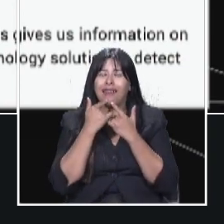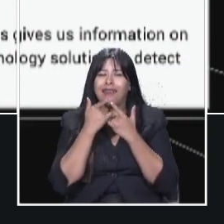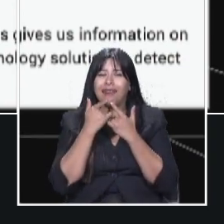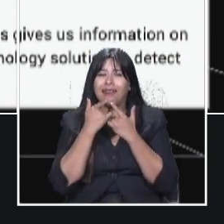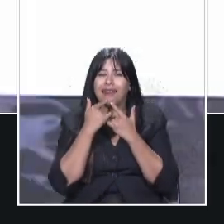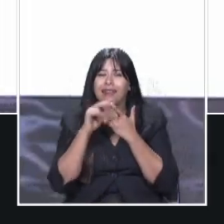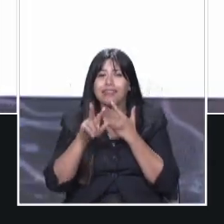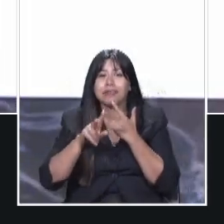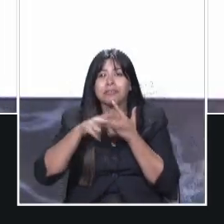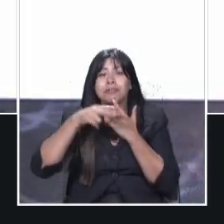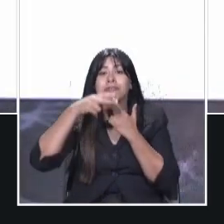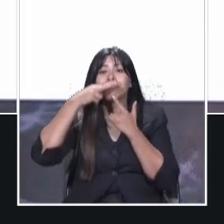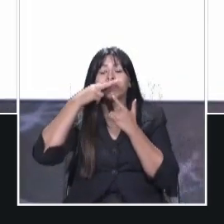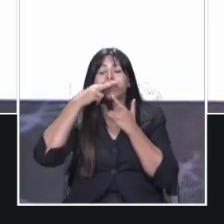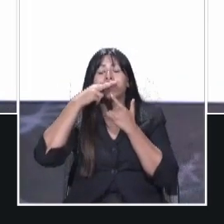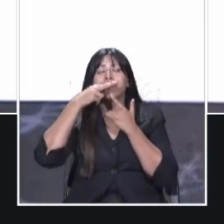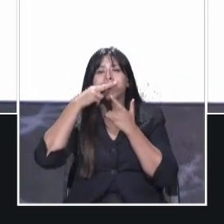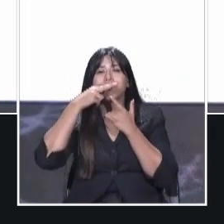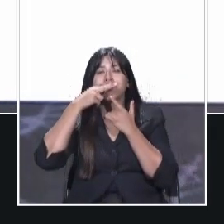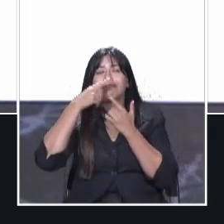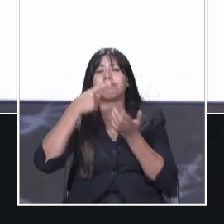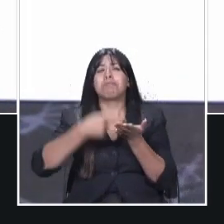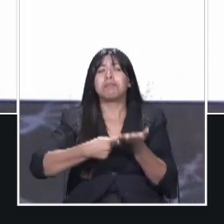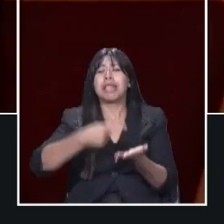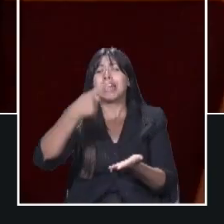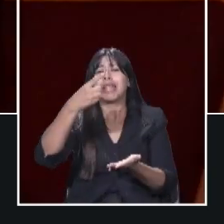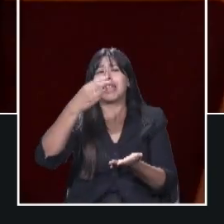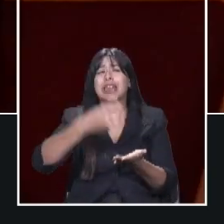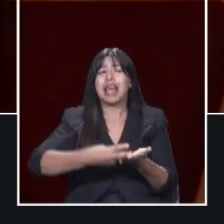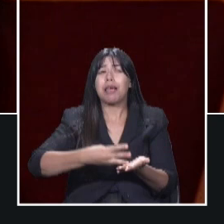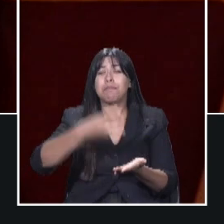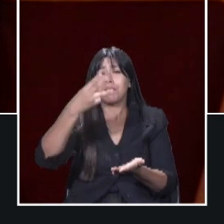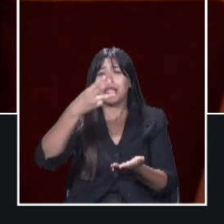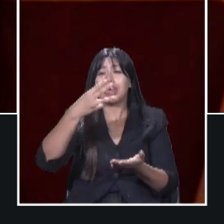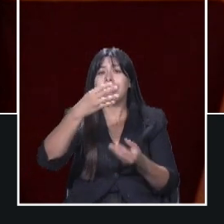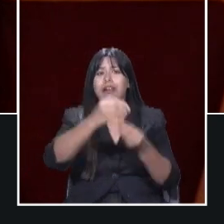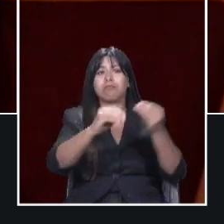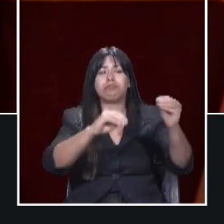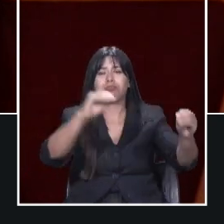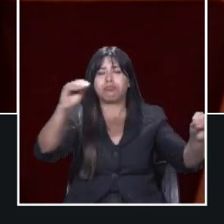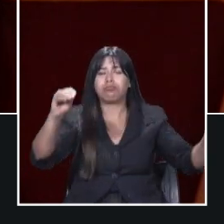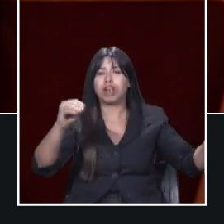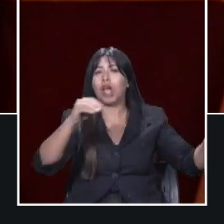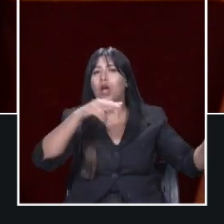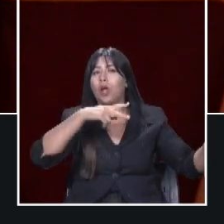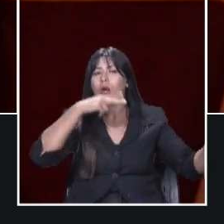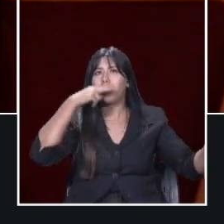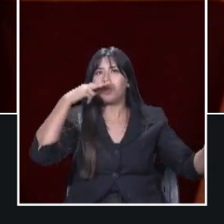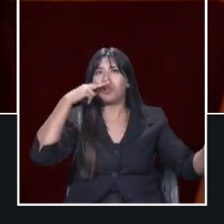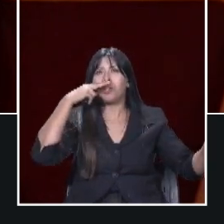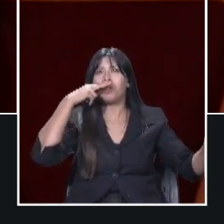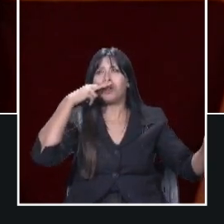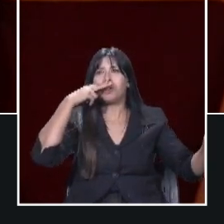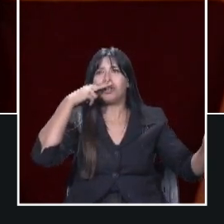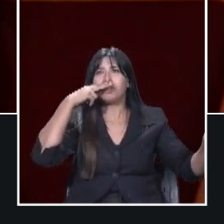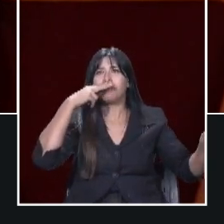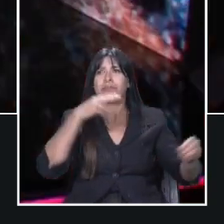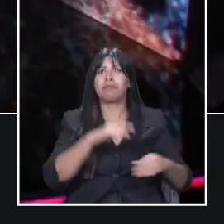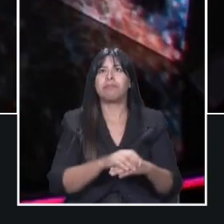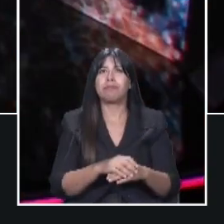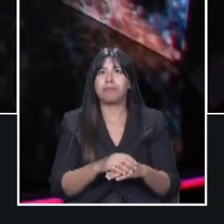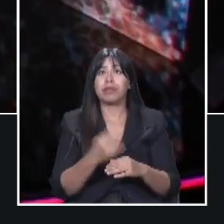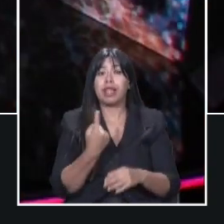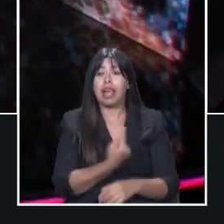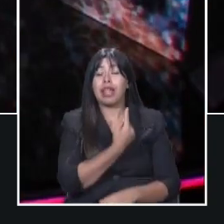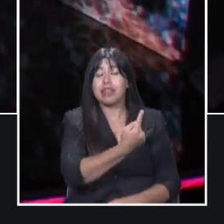up to 3,000 different smells that are coming from your breath. And all of these smells, they are given an indication of